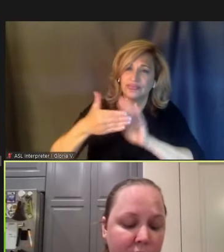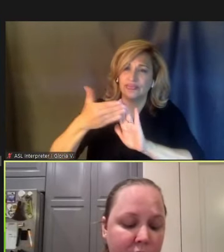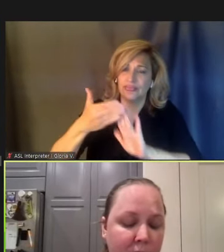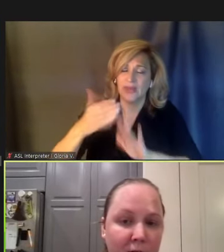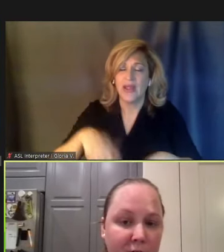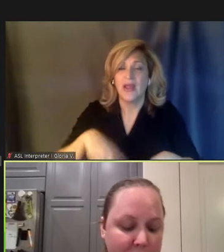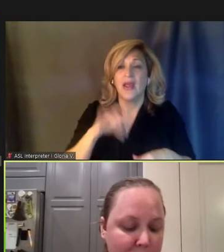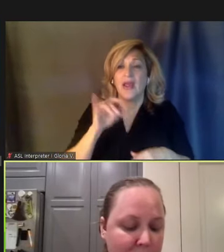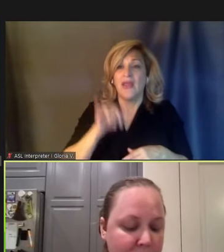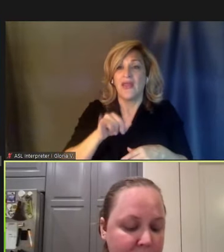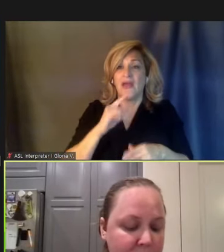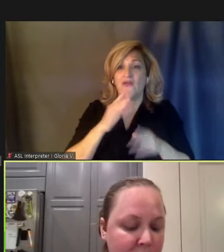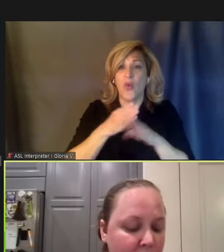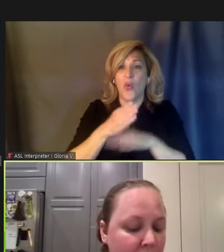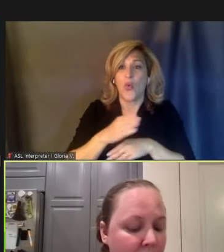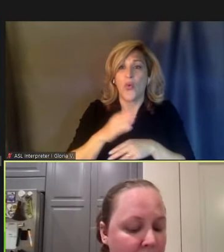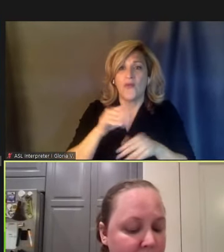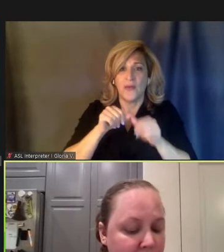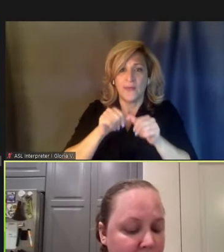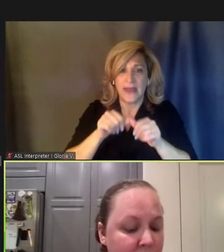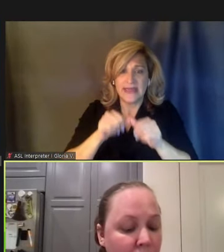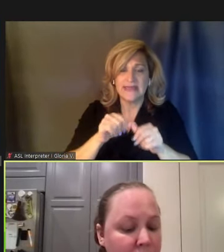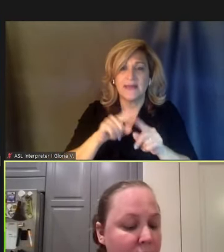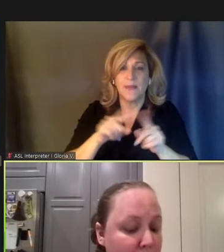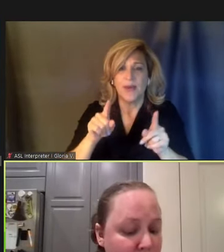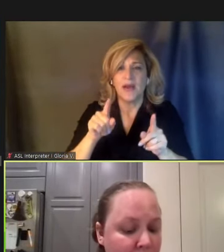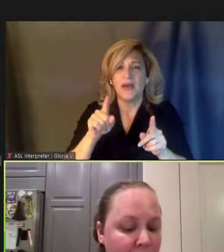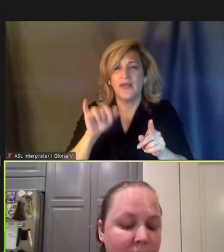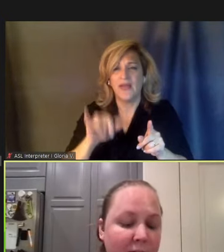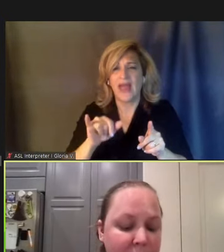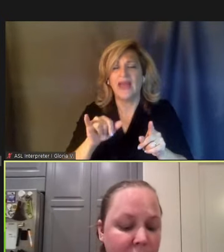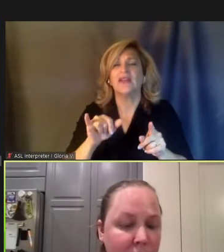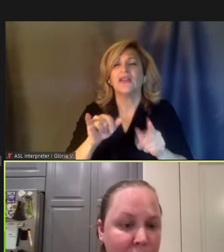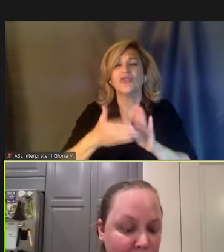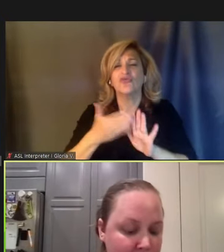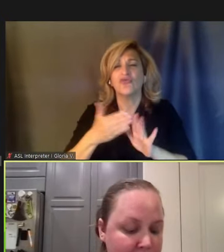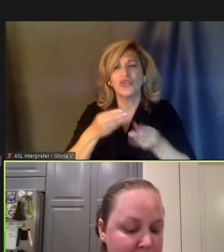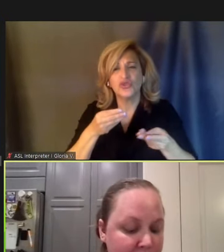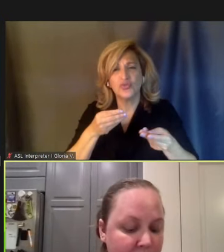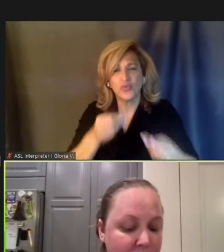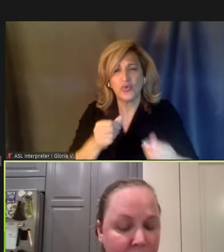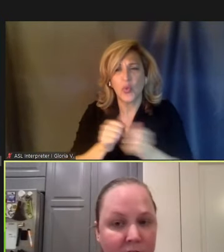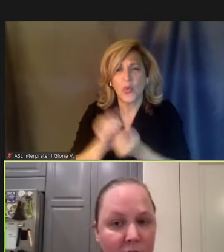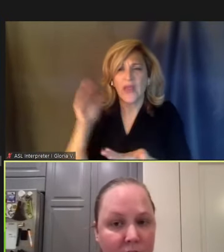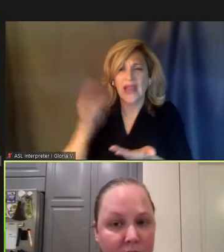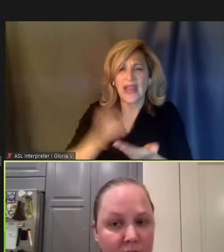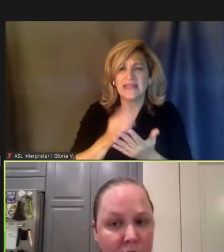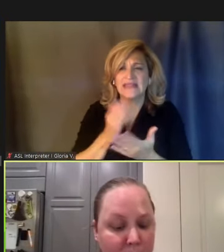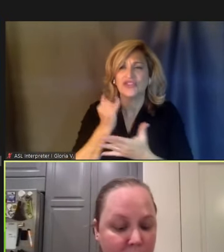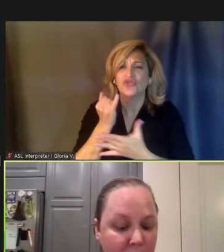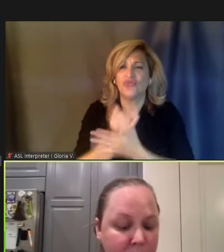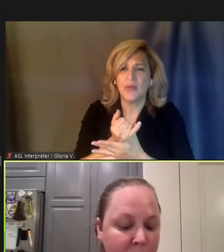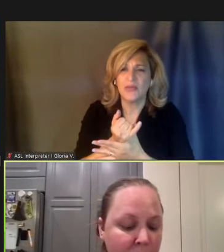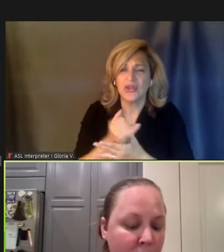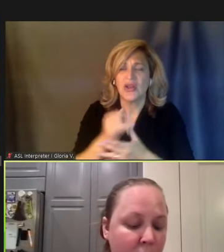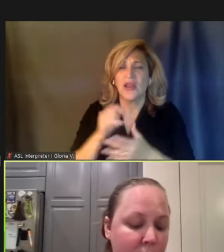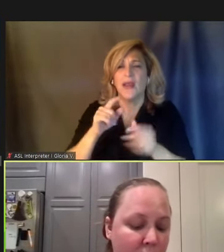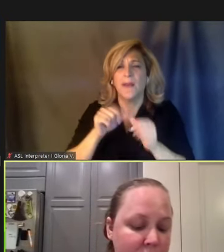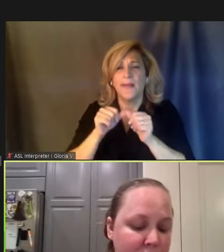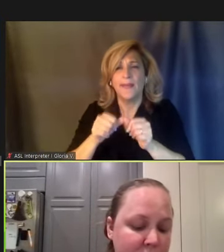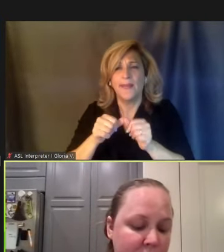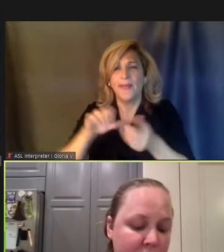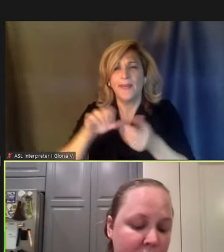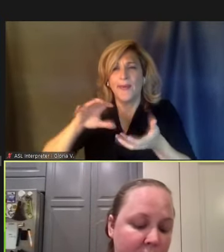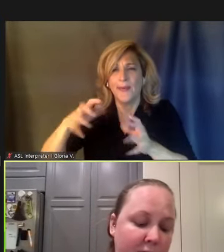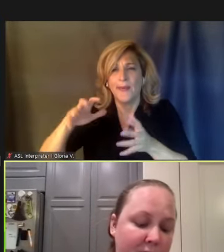and overdue public transit maintenance, and so that it can run smoothly and with less interruption instead of further falling into disrepair. We